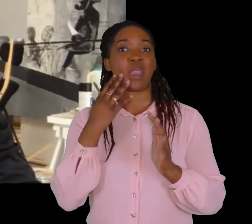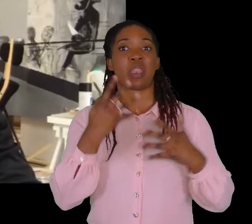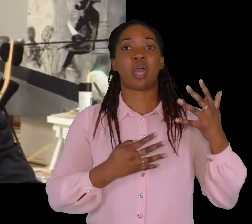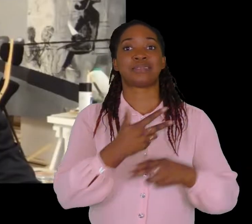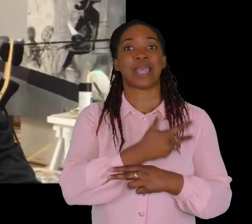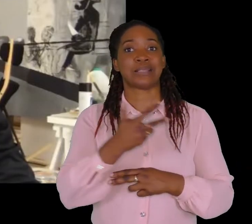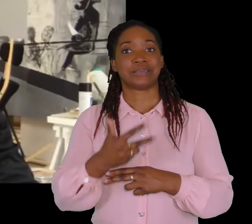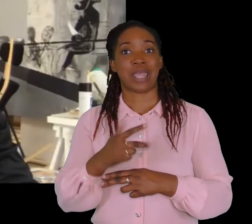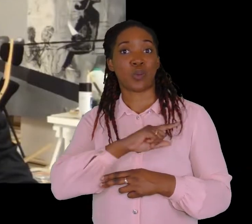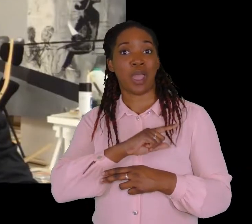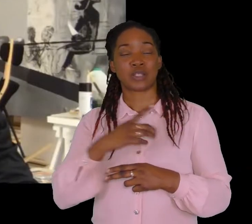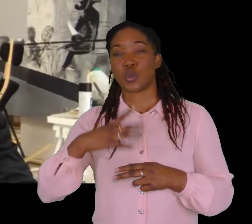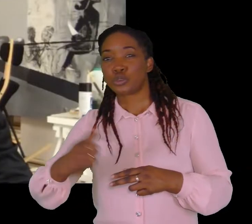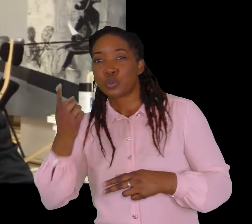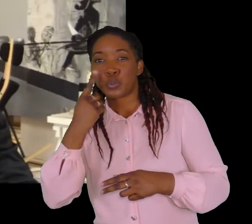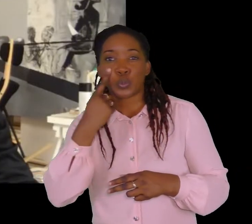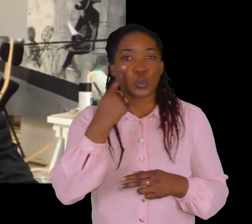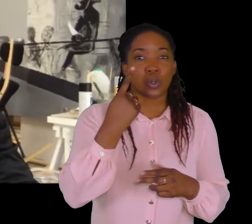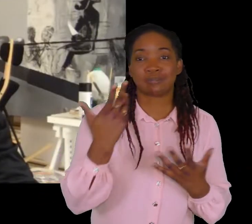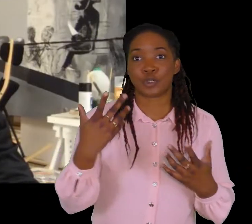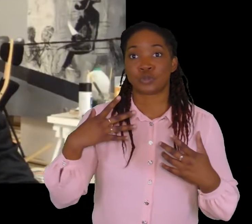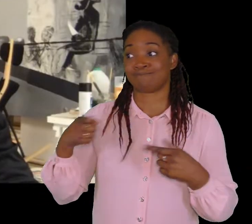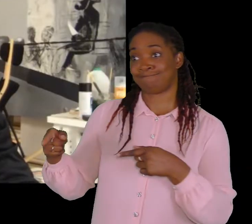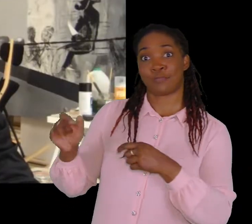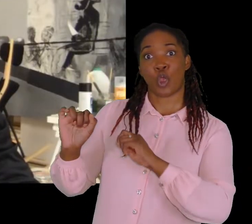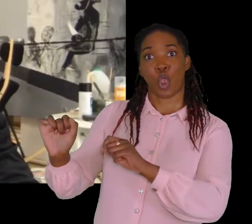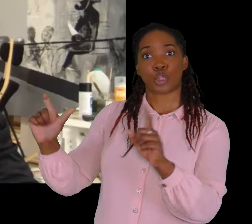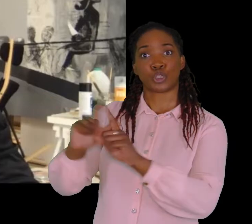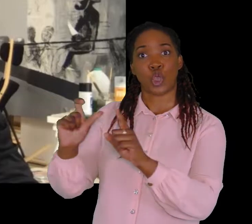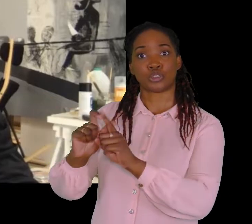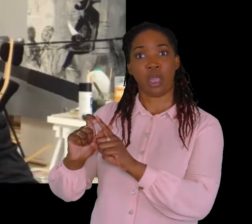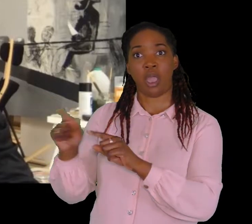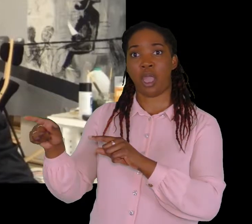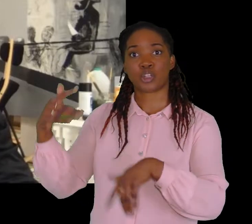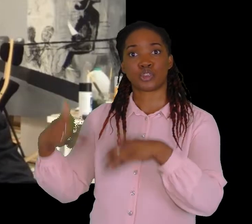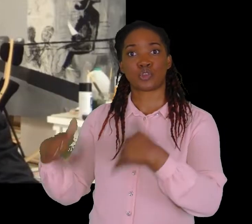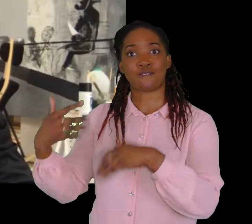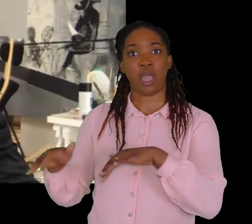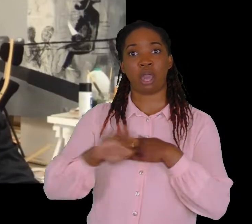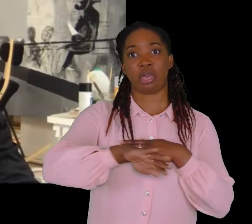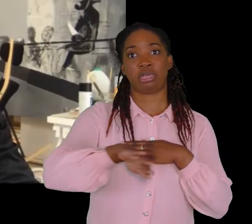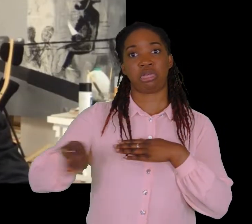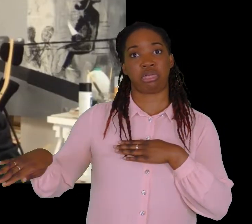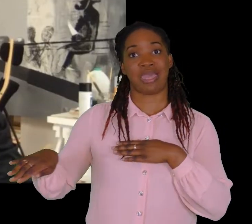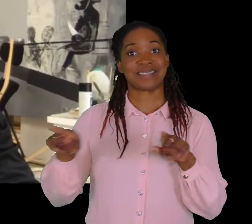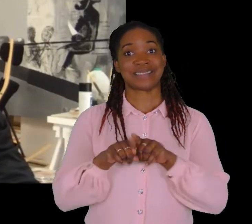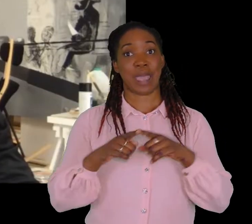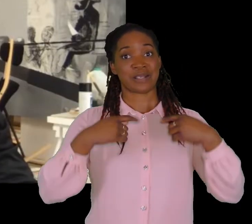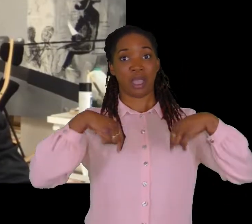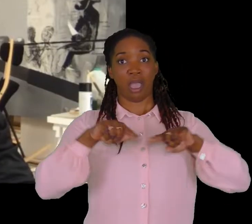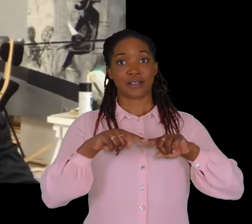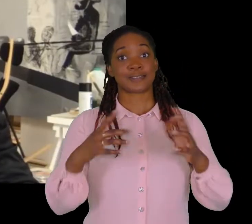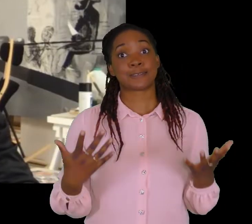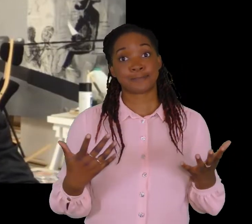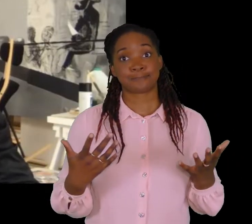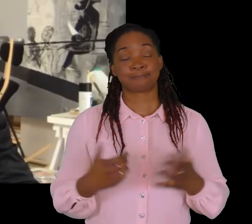1988, because she was looking for a way in which to not let her daughter, Danielle Aqua, suffer the marginalization that